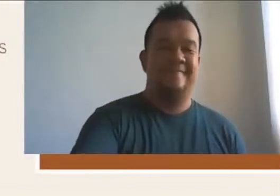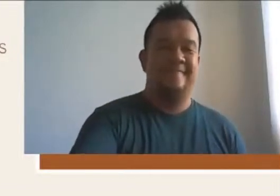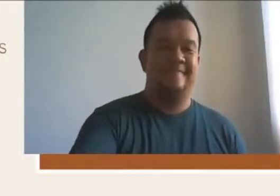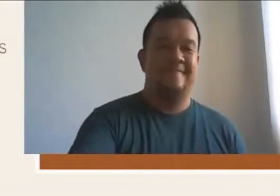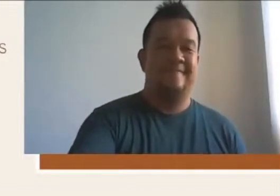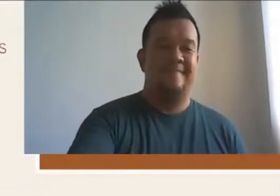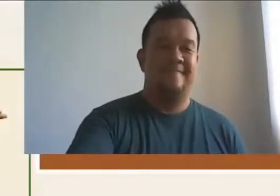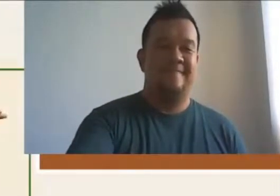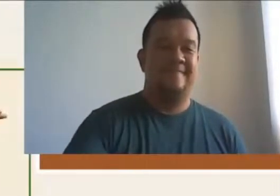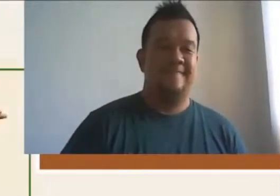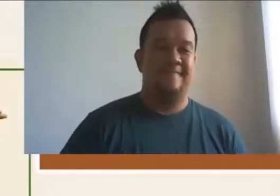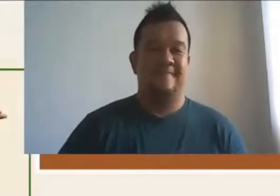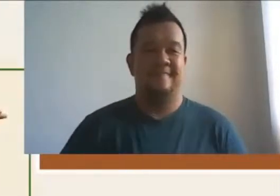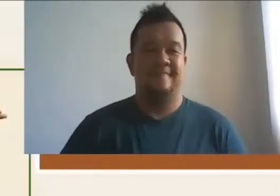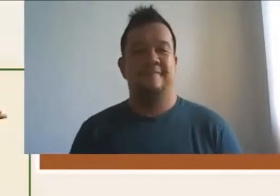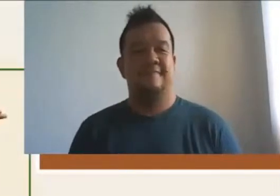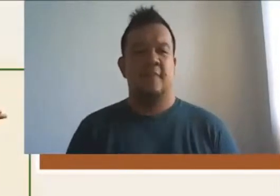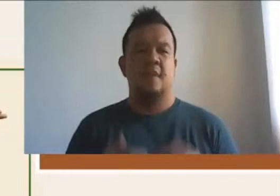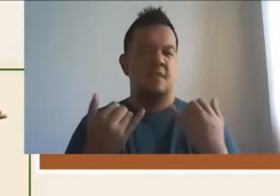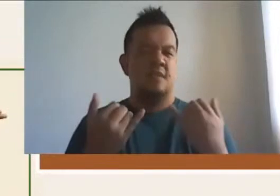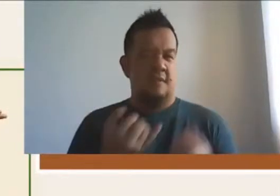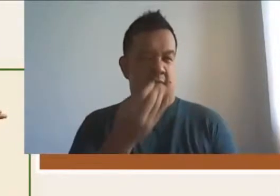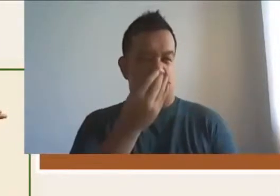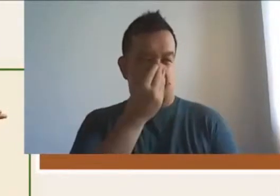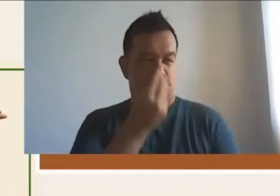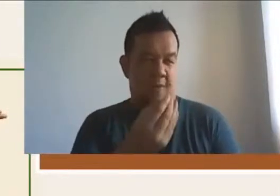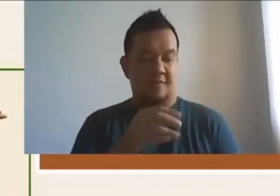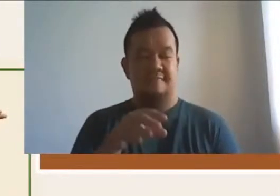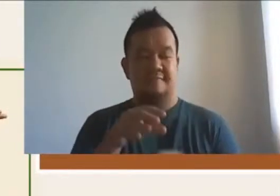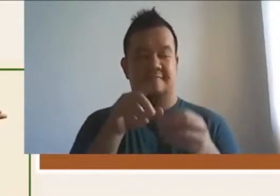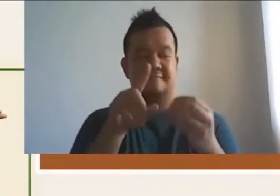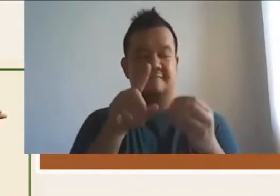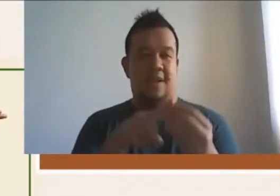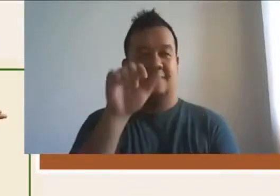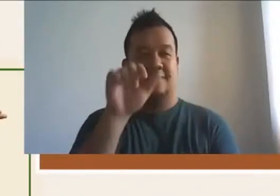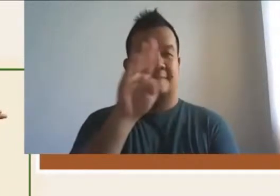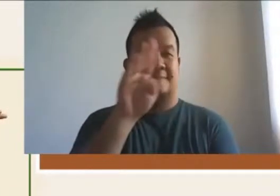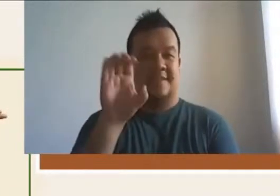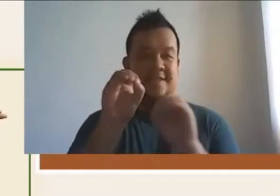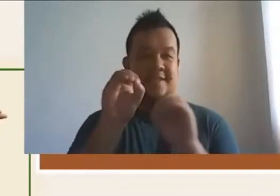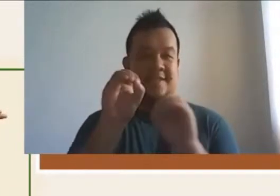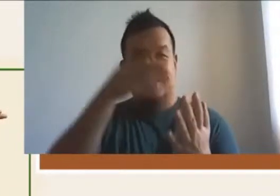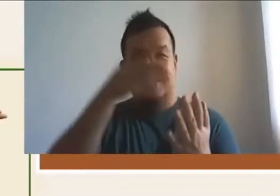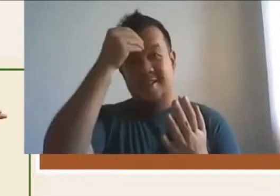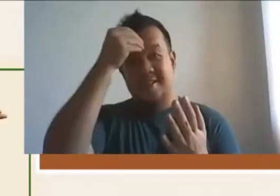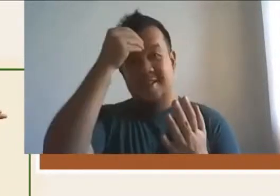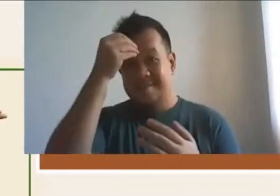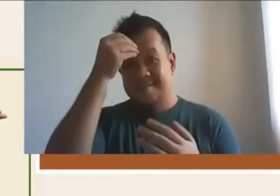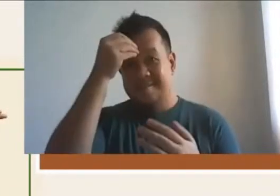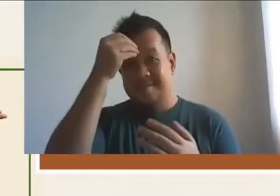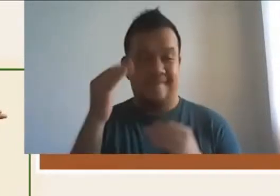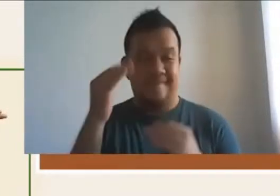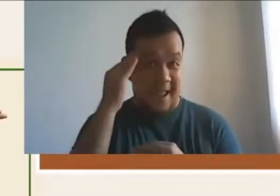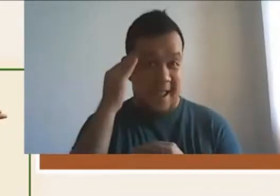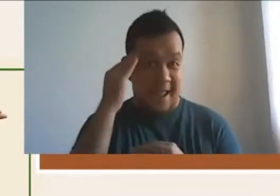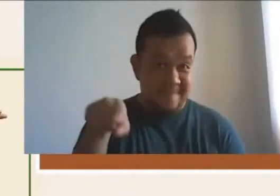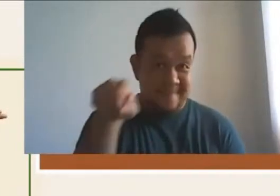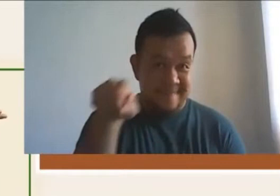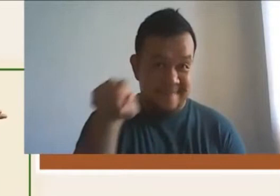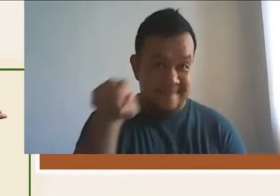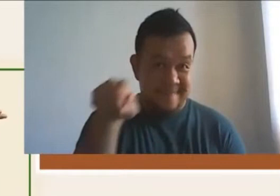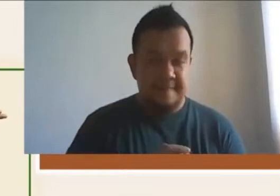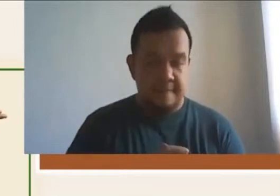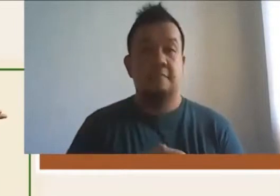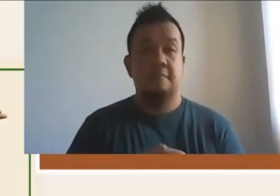So let's learn a bit about the alphabet. I hope some of you know about this. This is the basic